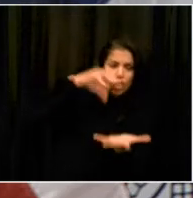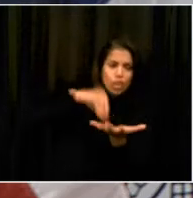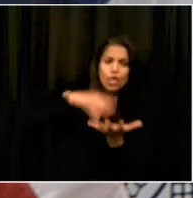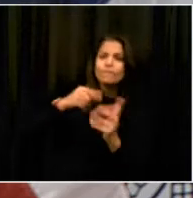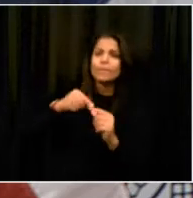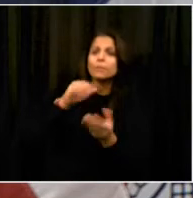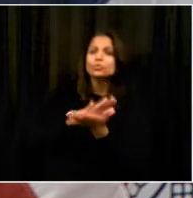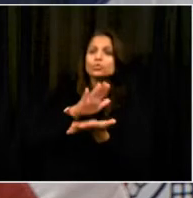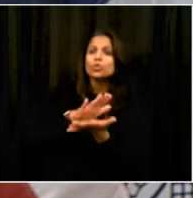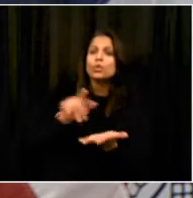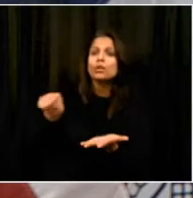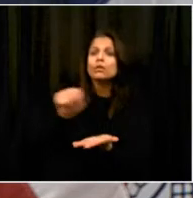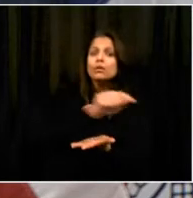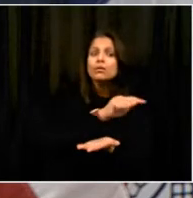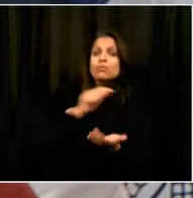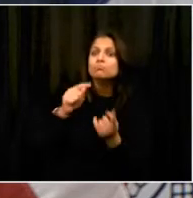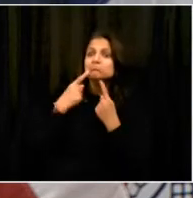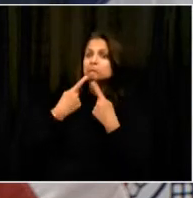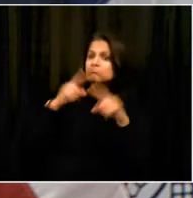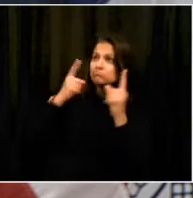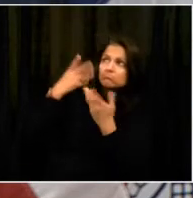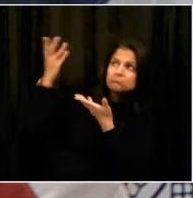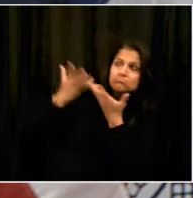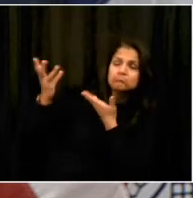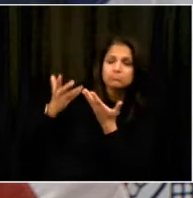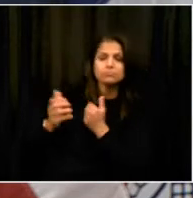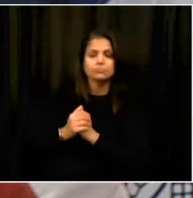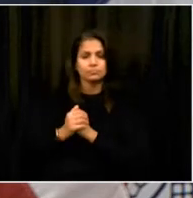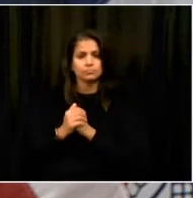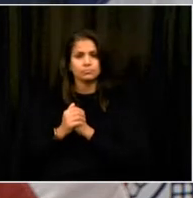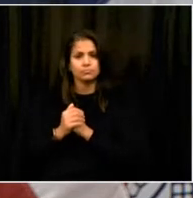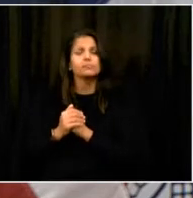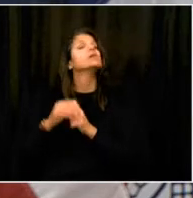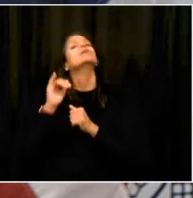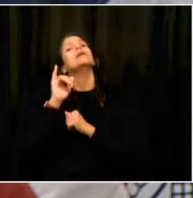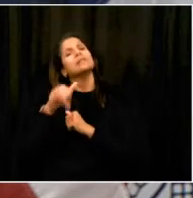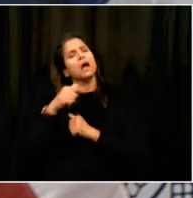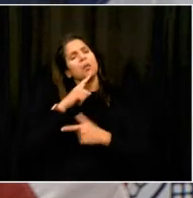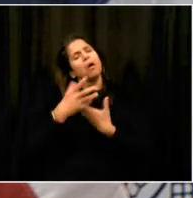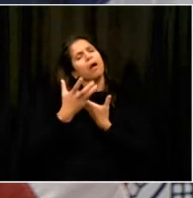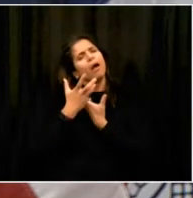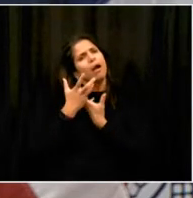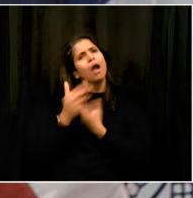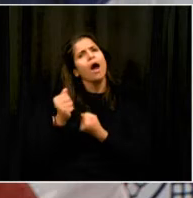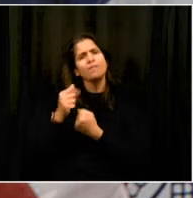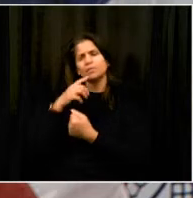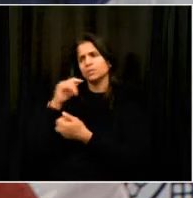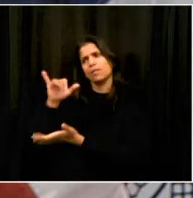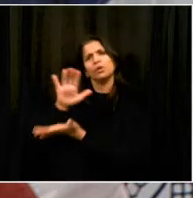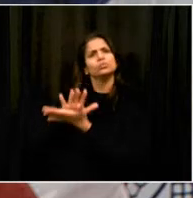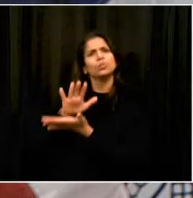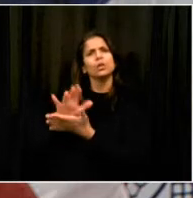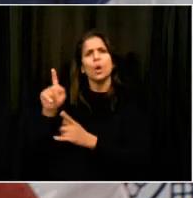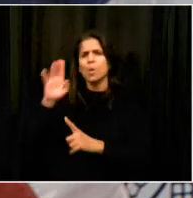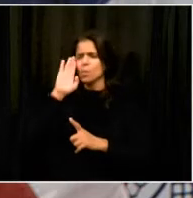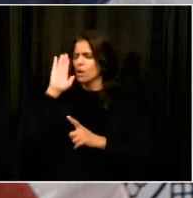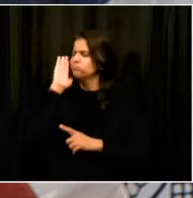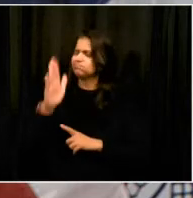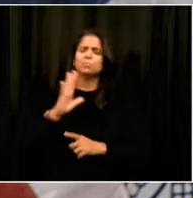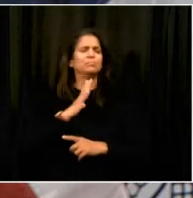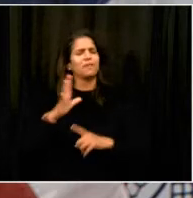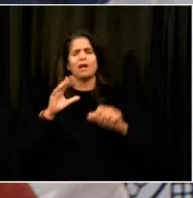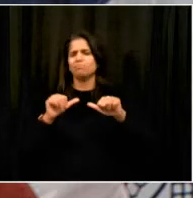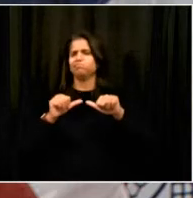seeing that these extraordinary health and safety measures really now have proven there's a very, very effective way to do this for